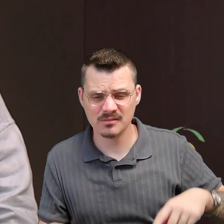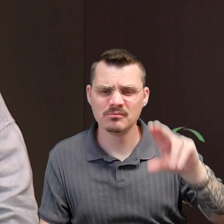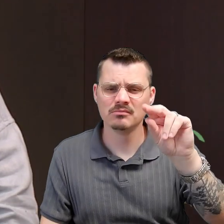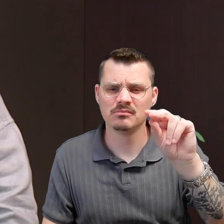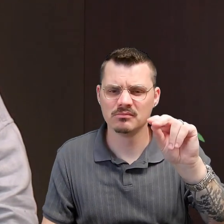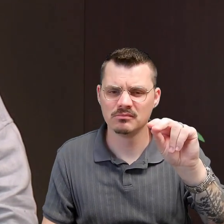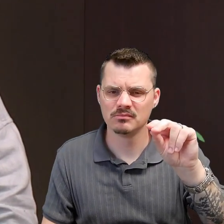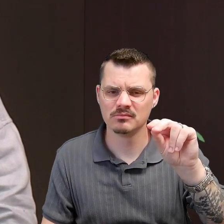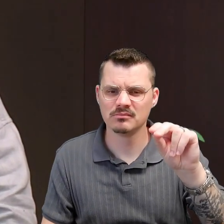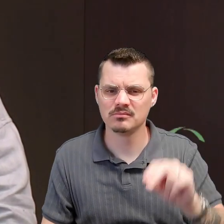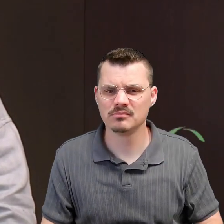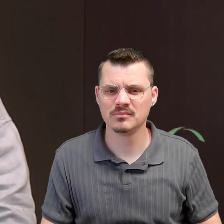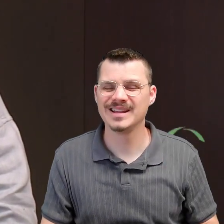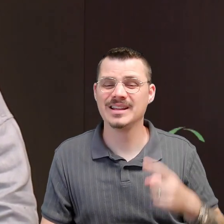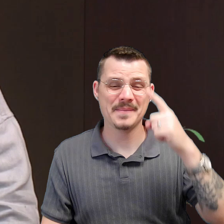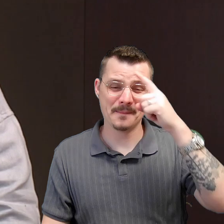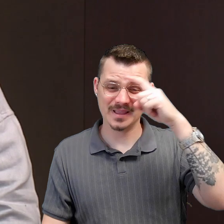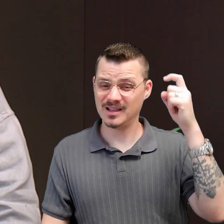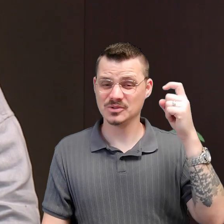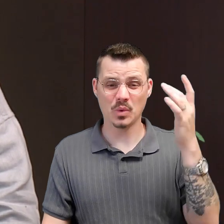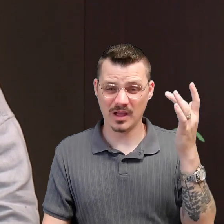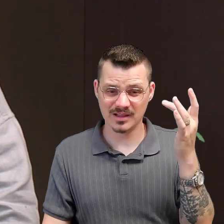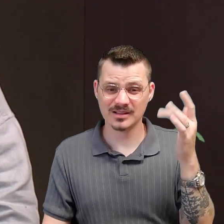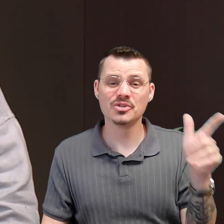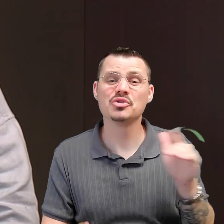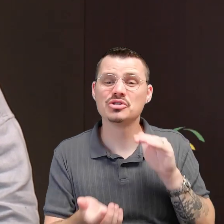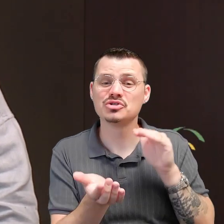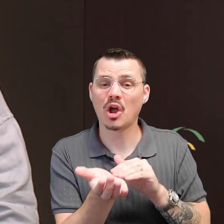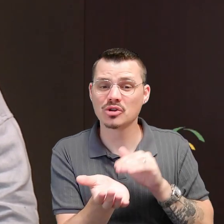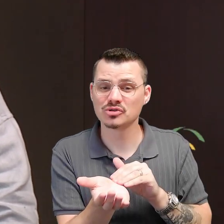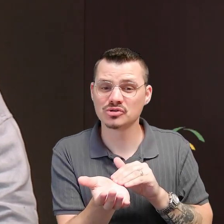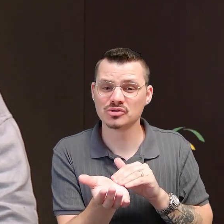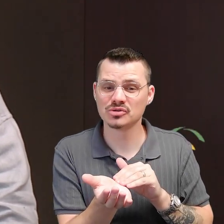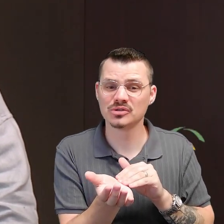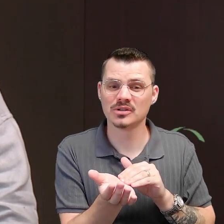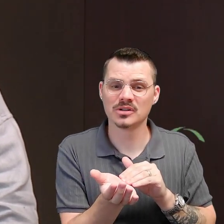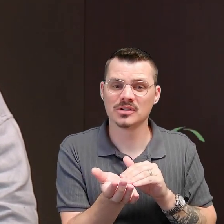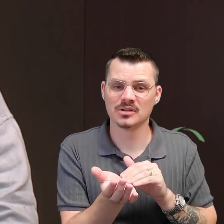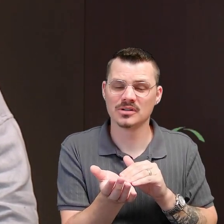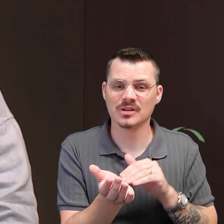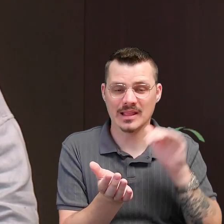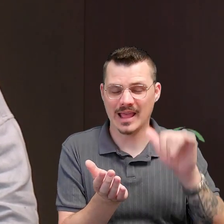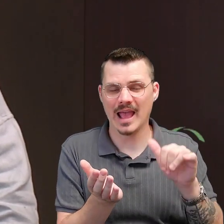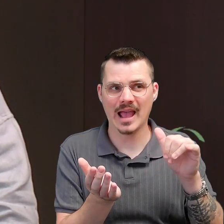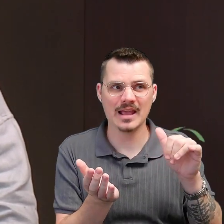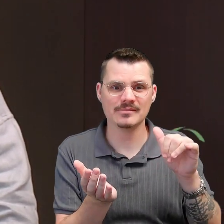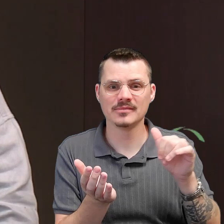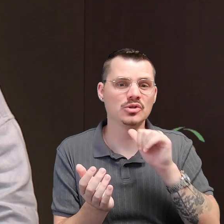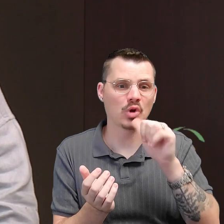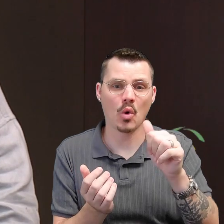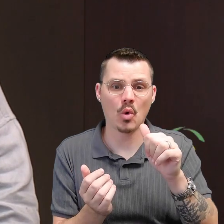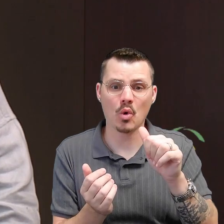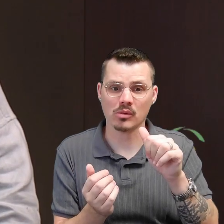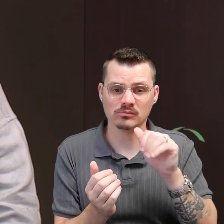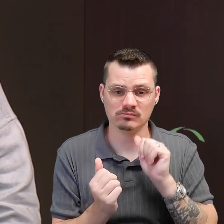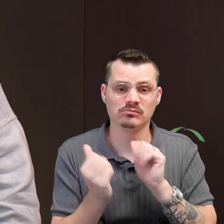is no. It's because those doctors that don't deal